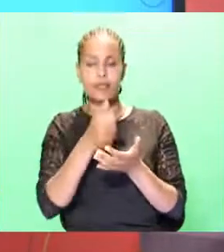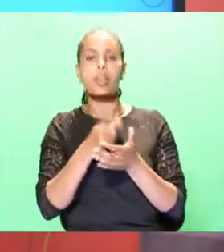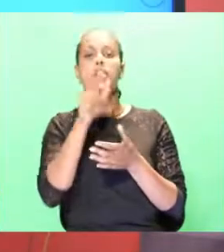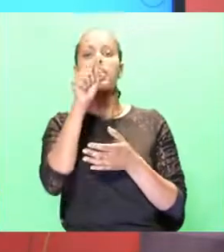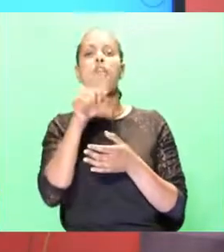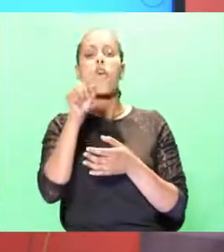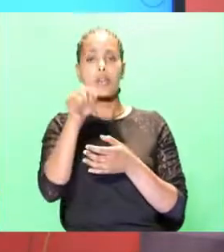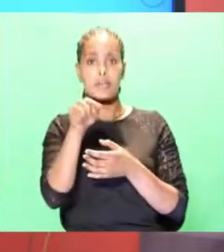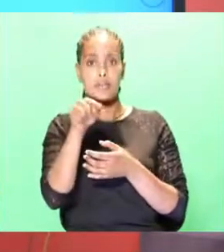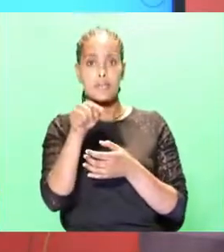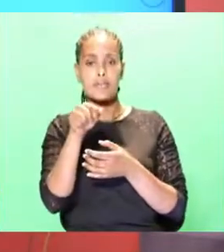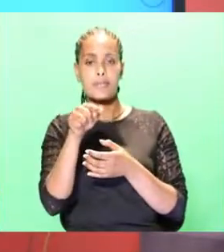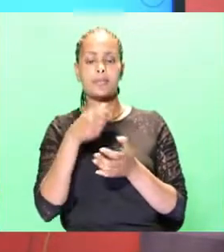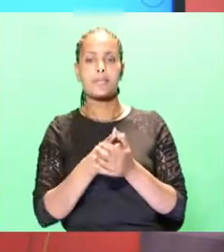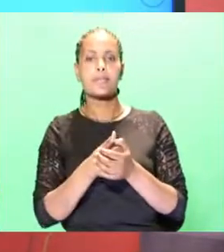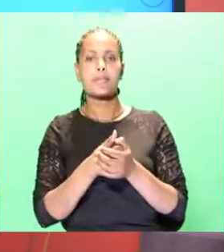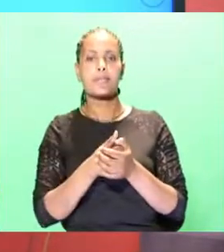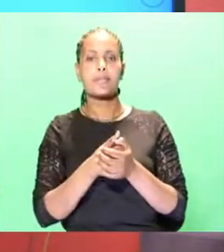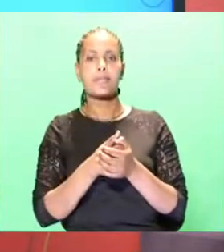Therefore,